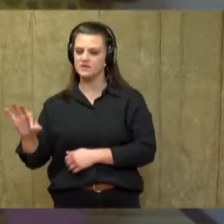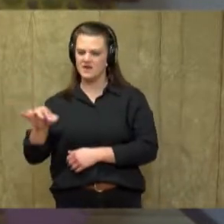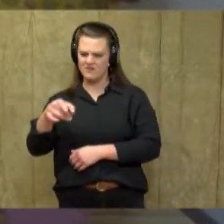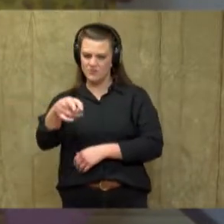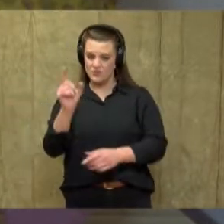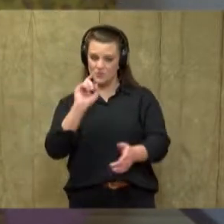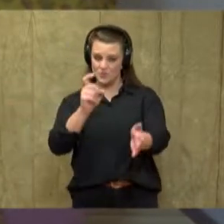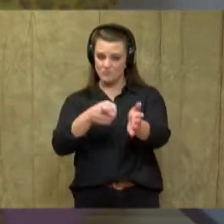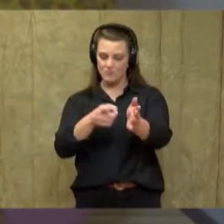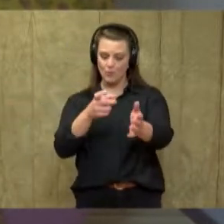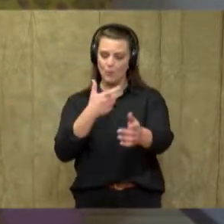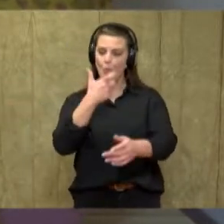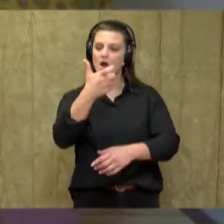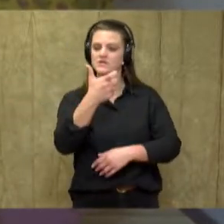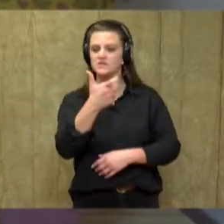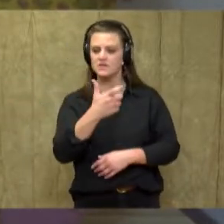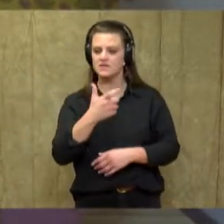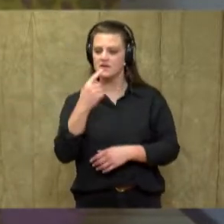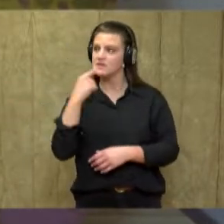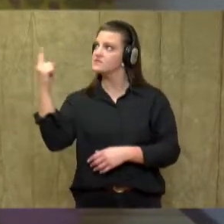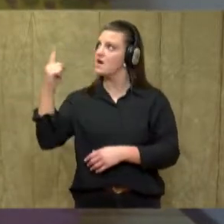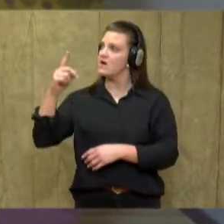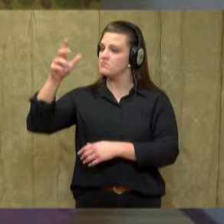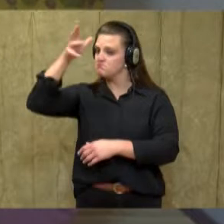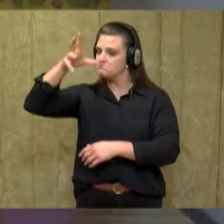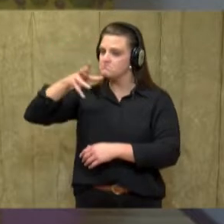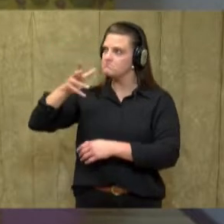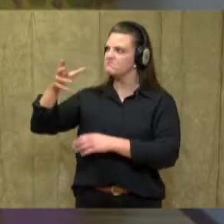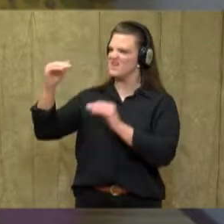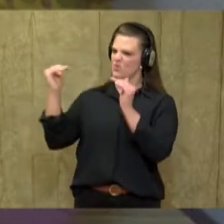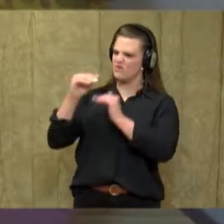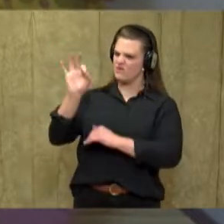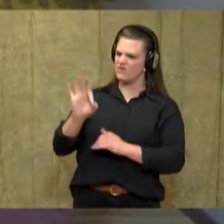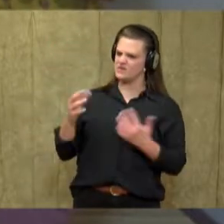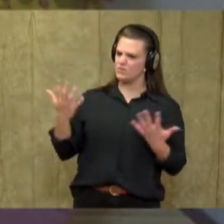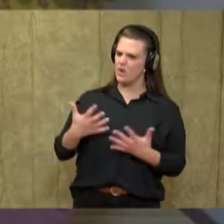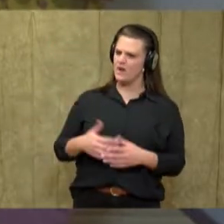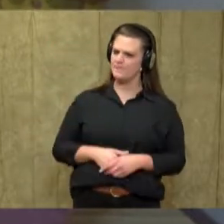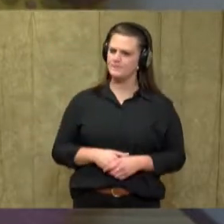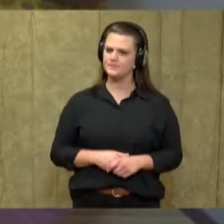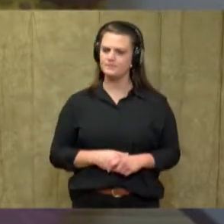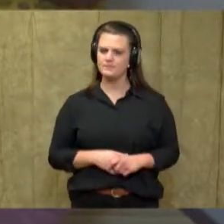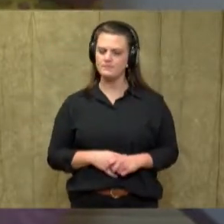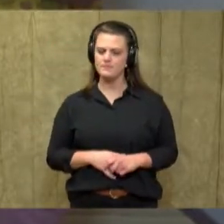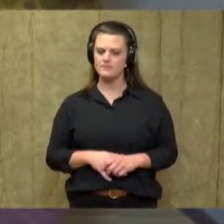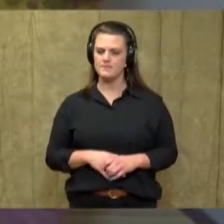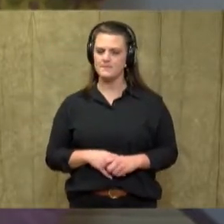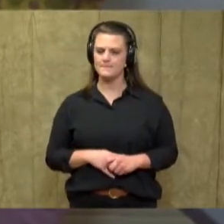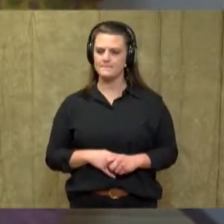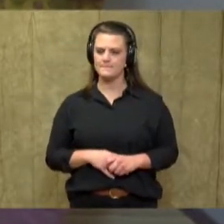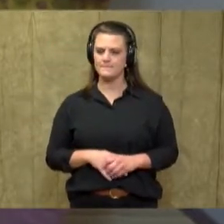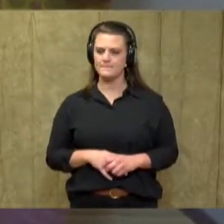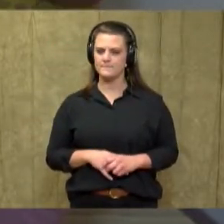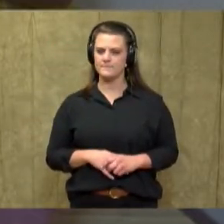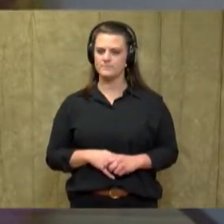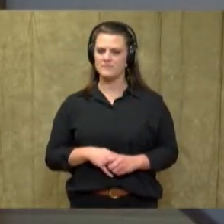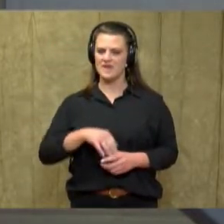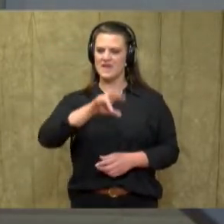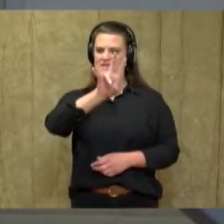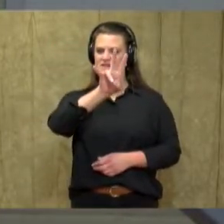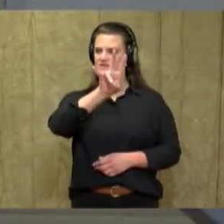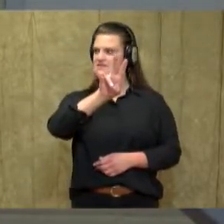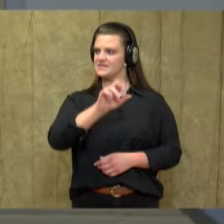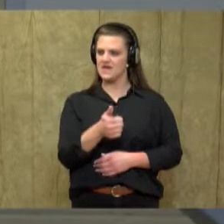with somebody, tell them what an equivalent fraction with a denominator of 10 would be. Did you get 7